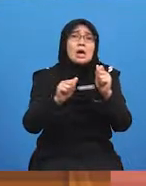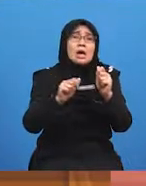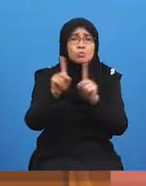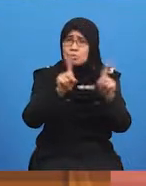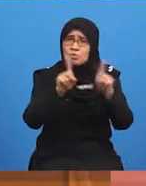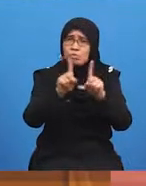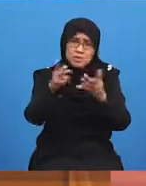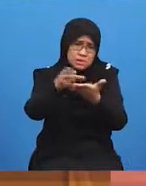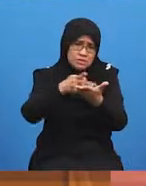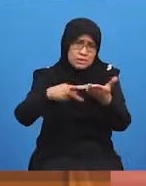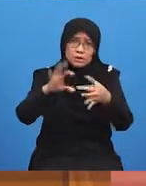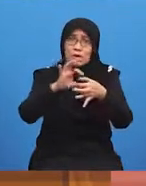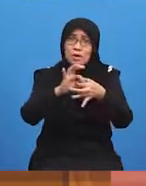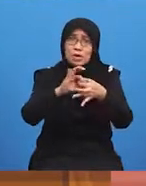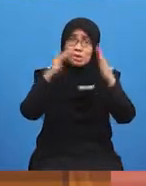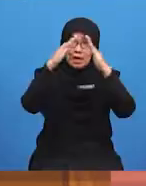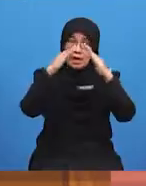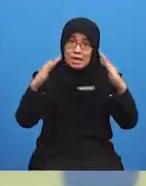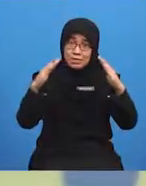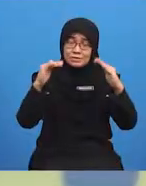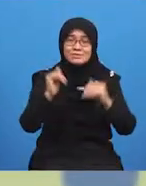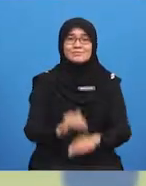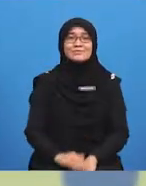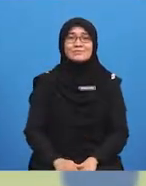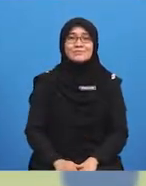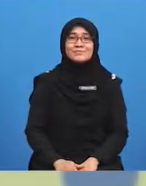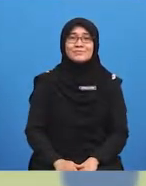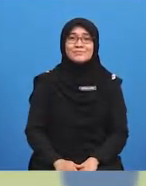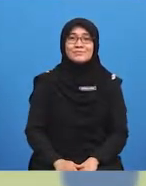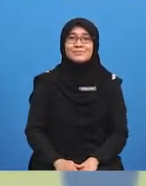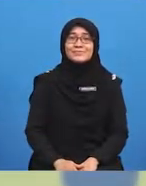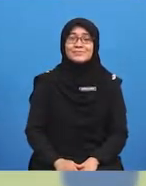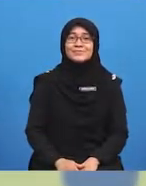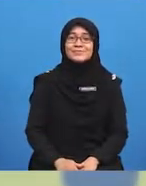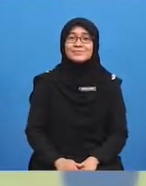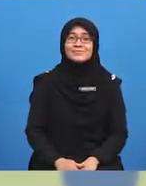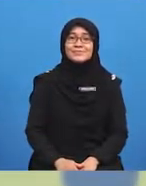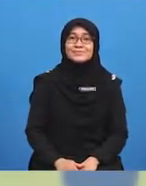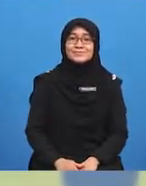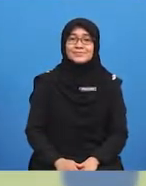Let's begin.